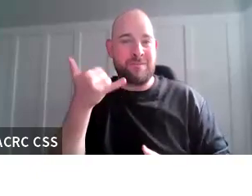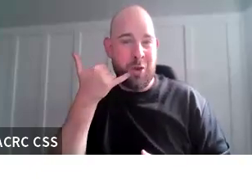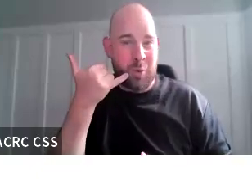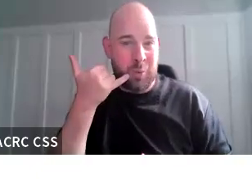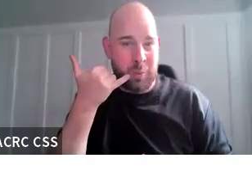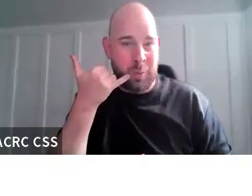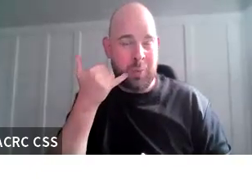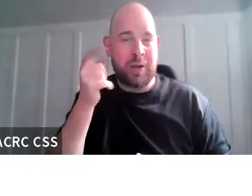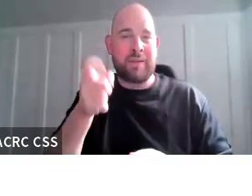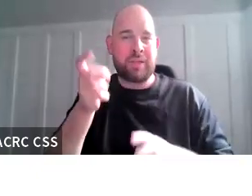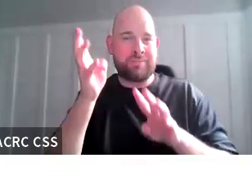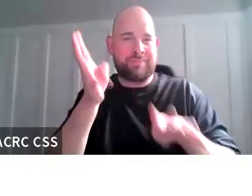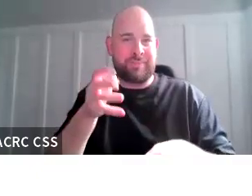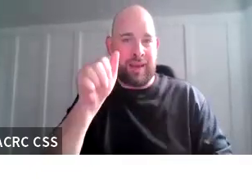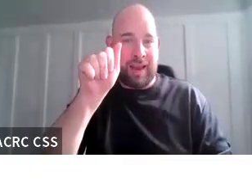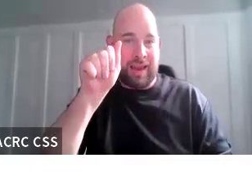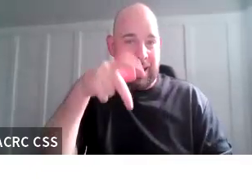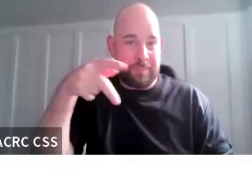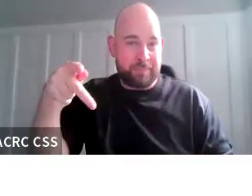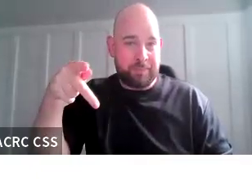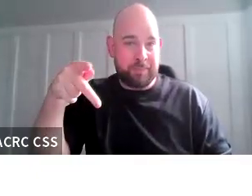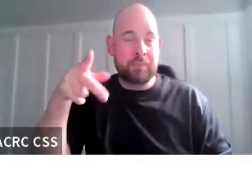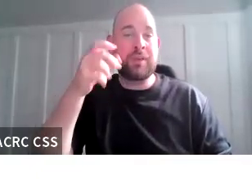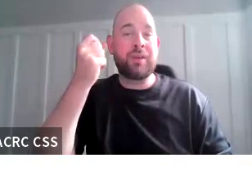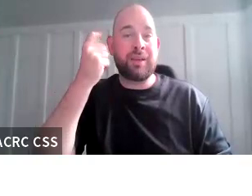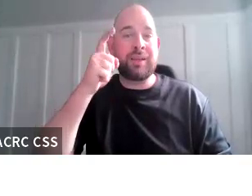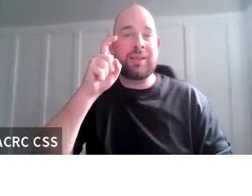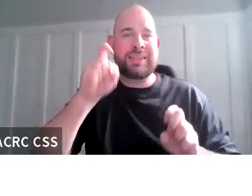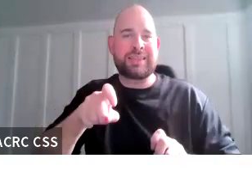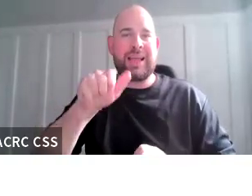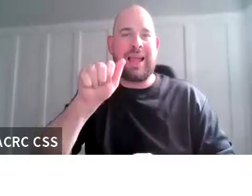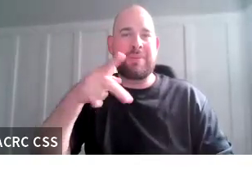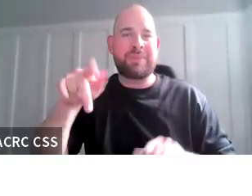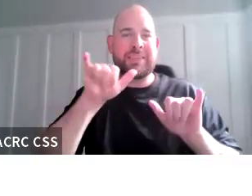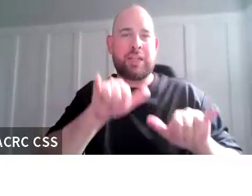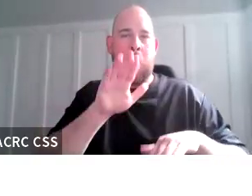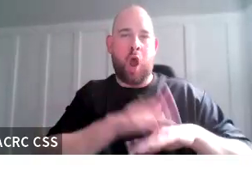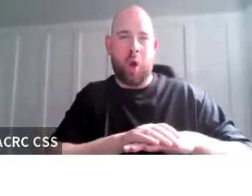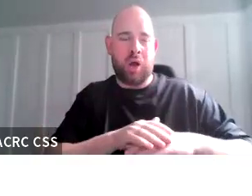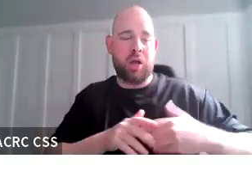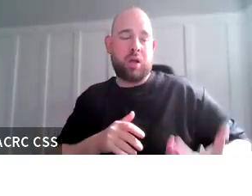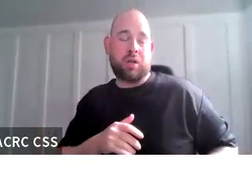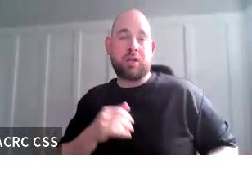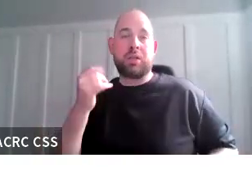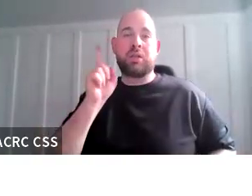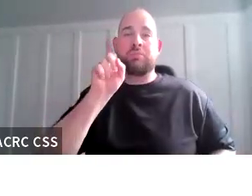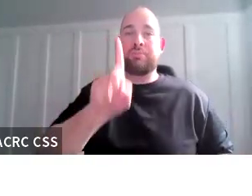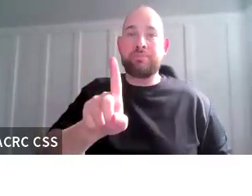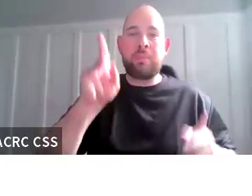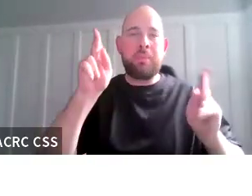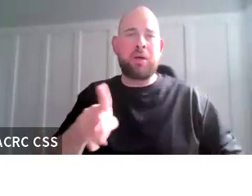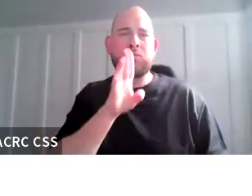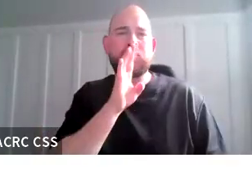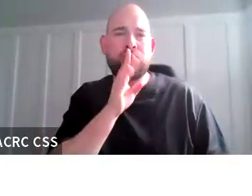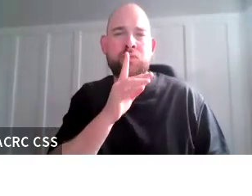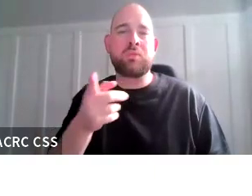not new. You also need to open your phone, you need to download an app, and you need the app